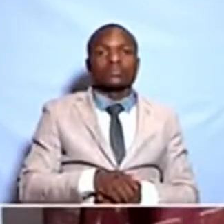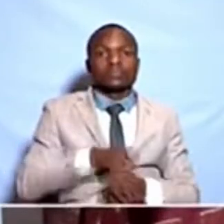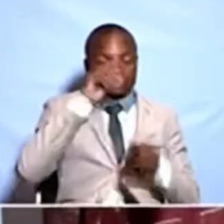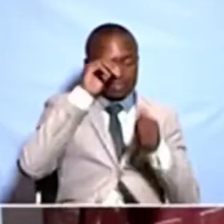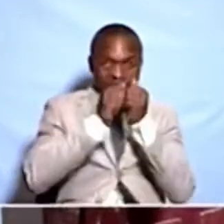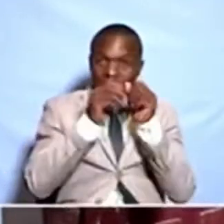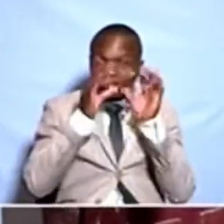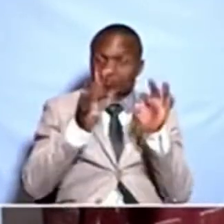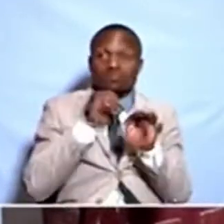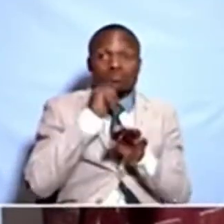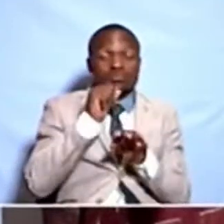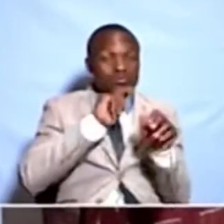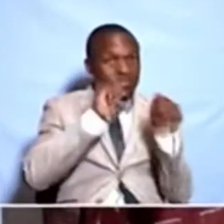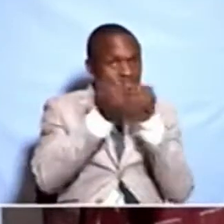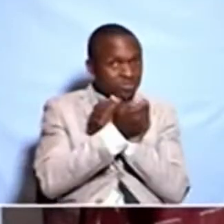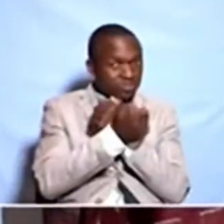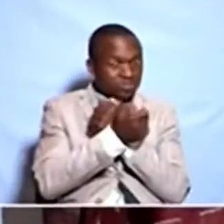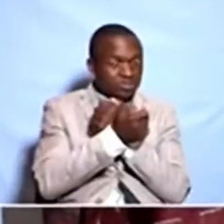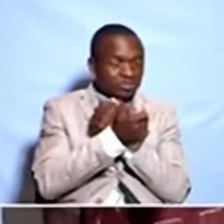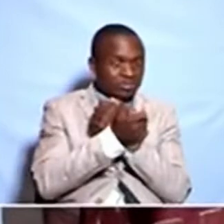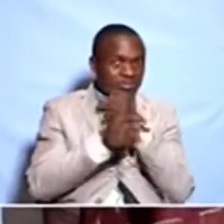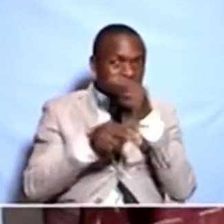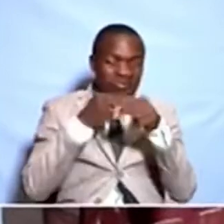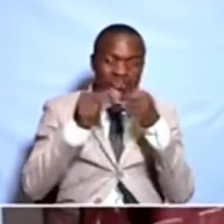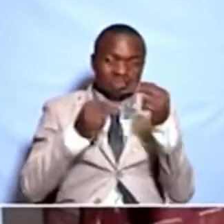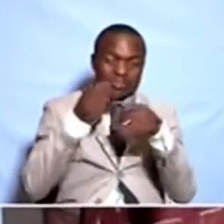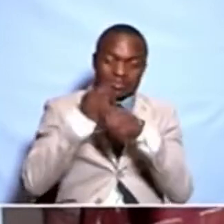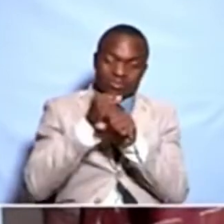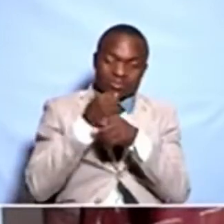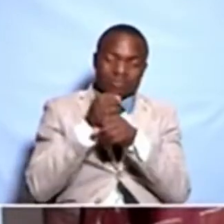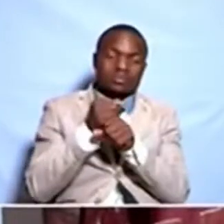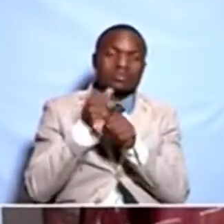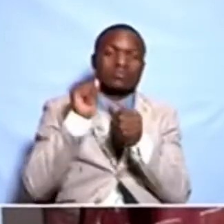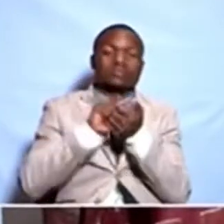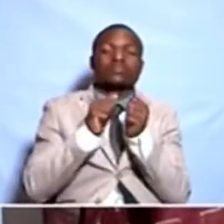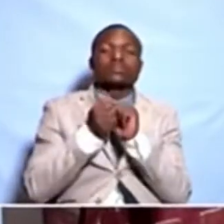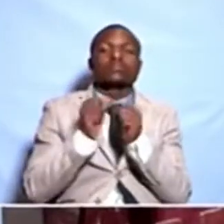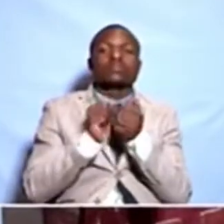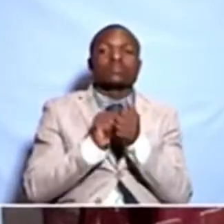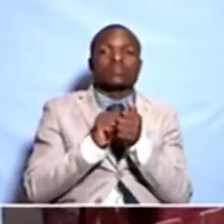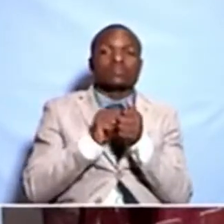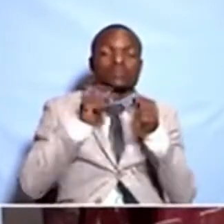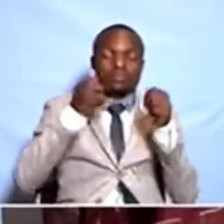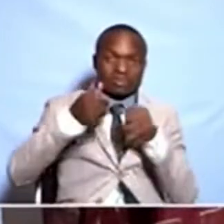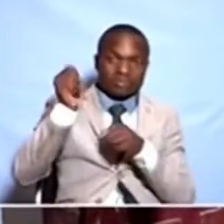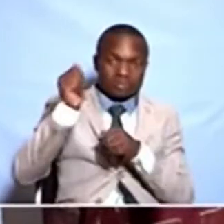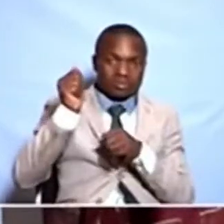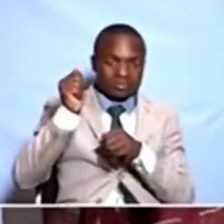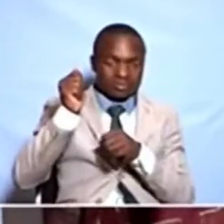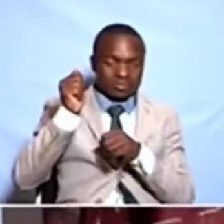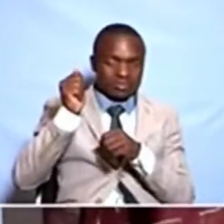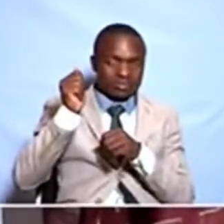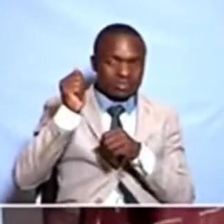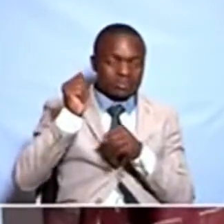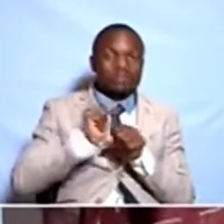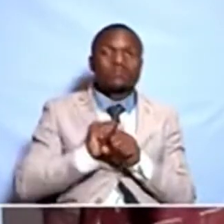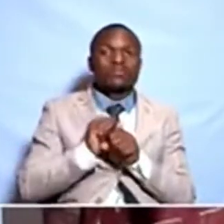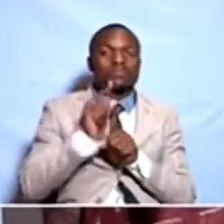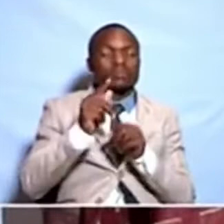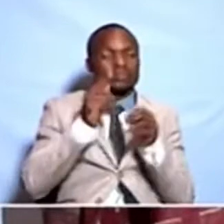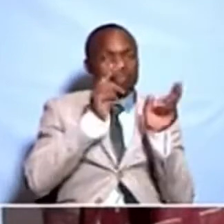you don't do that, then you are creating a problem for yourself, and even assuming you